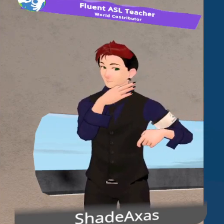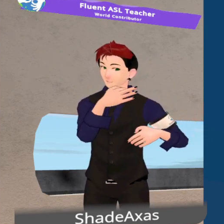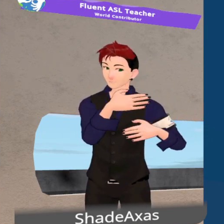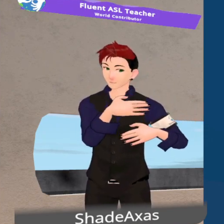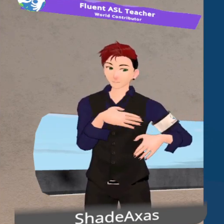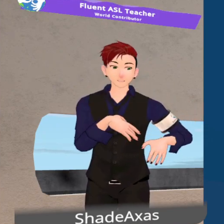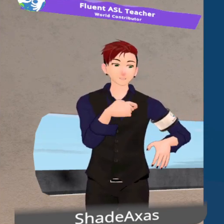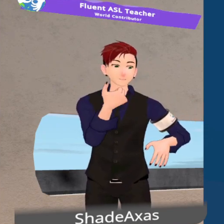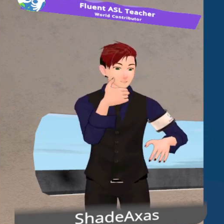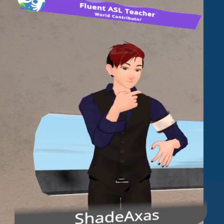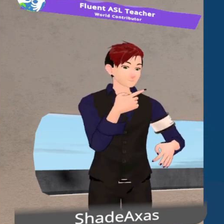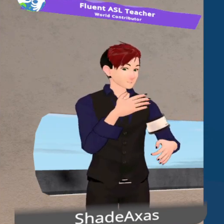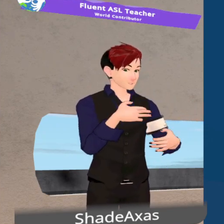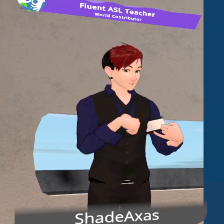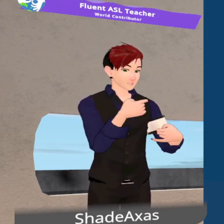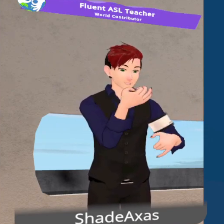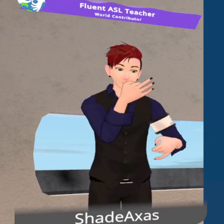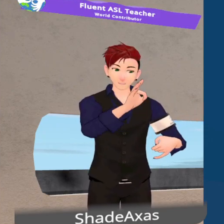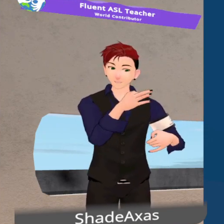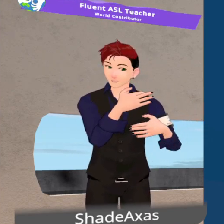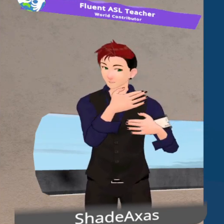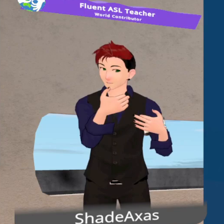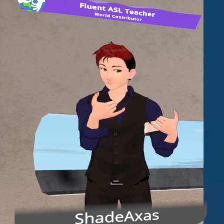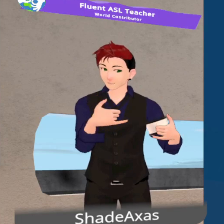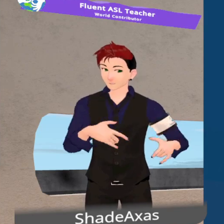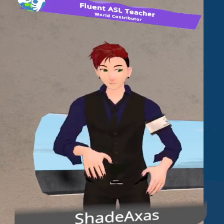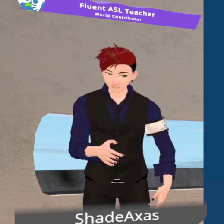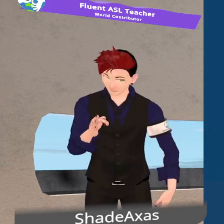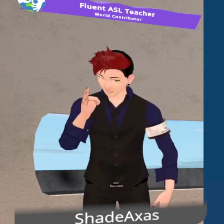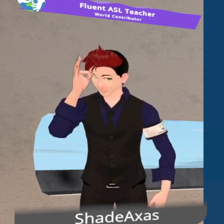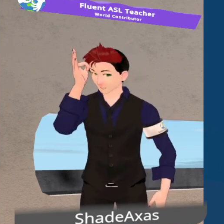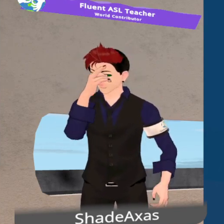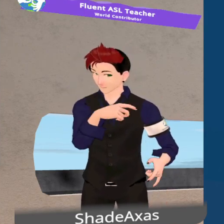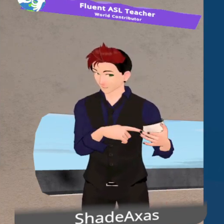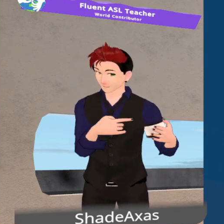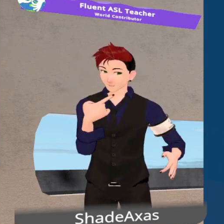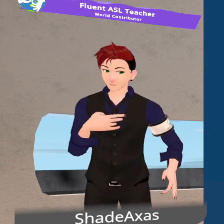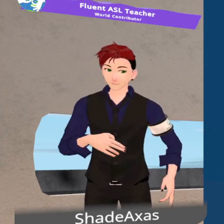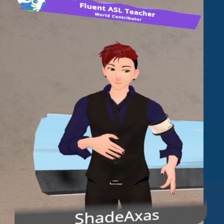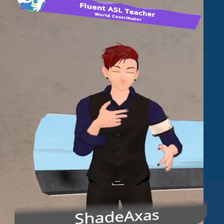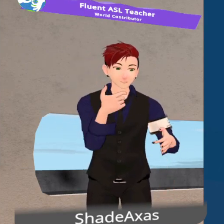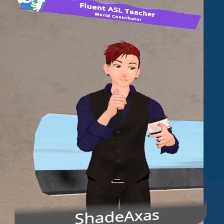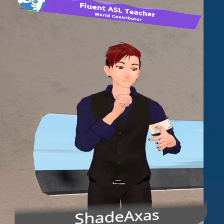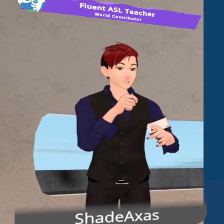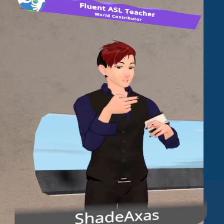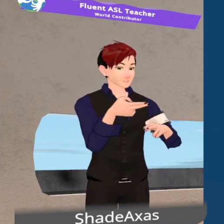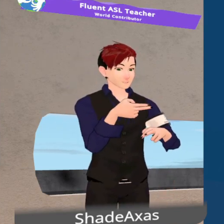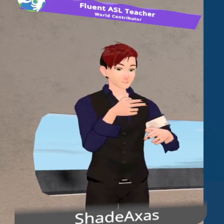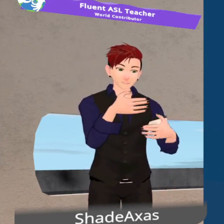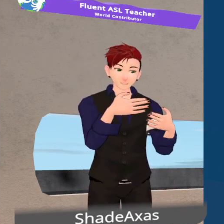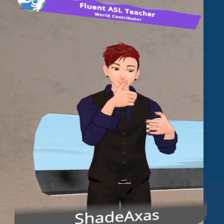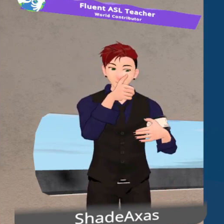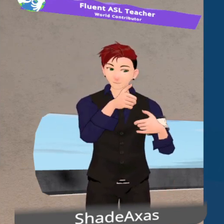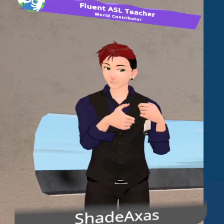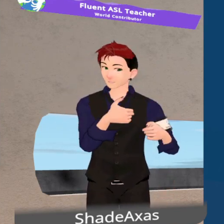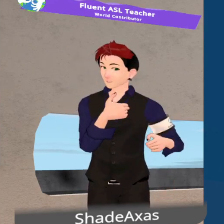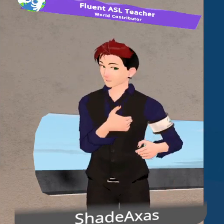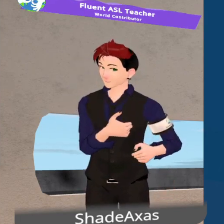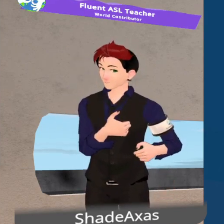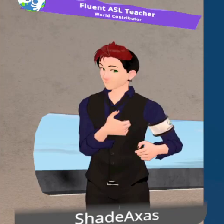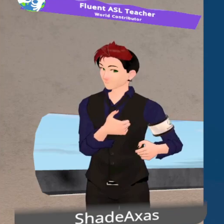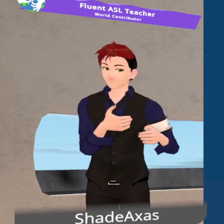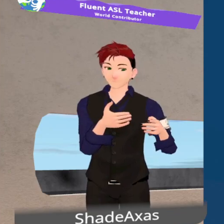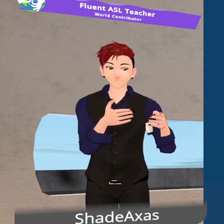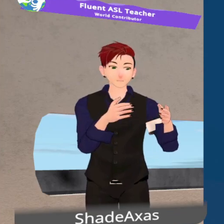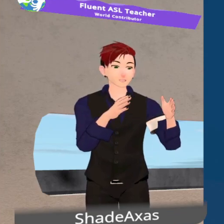I did Spanish, French, and German. If you try and talk to me in French or German right now, I will have no idea what you're saying, because I haven't used it in almost 10